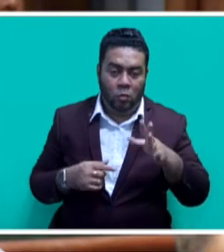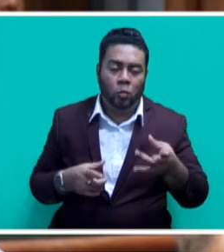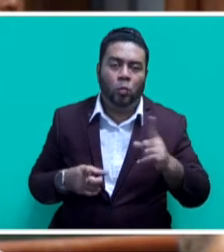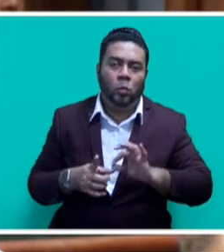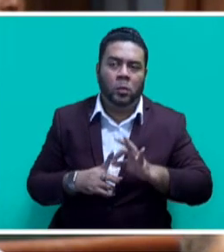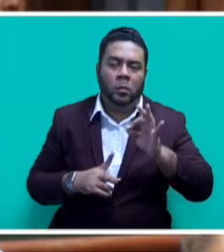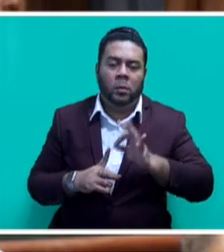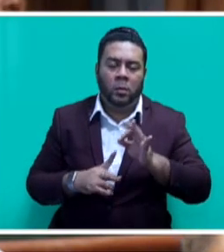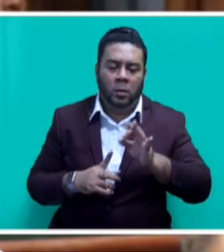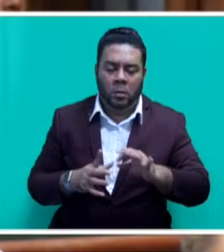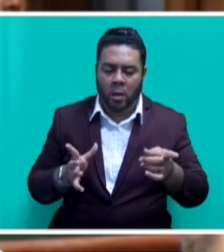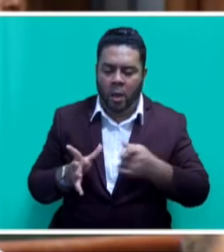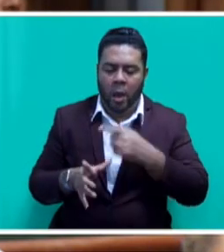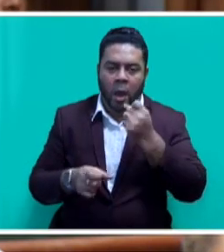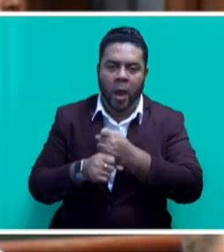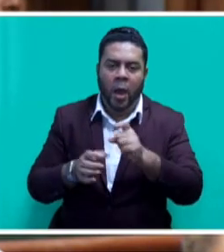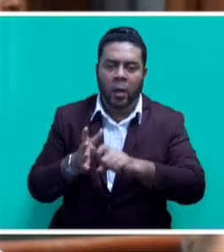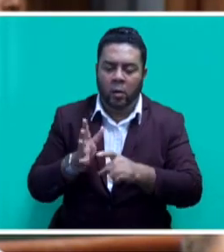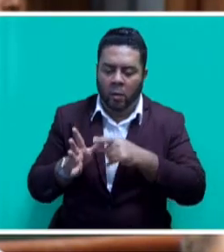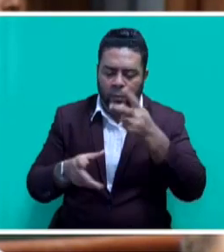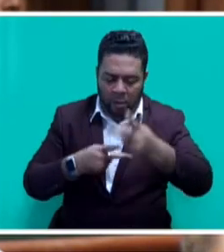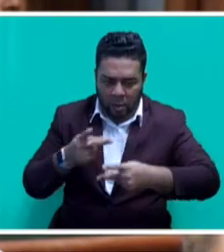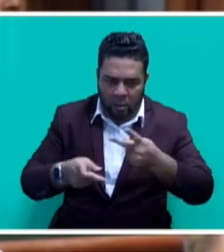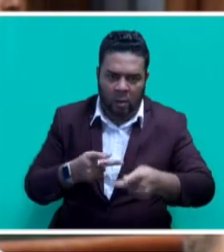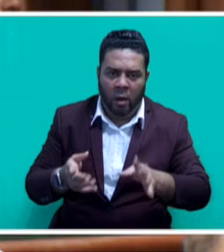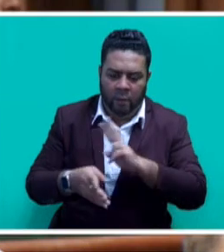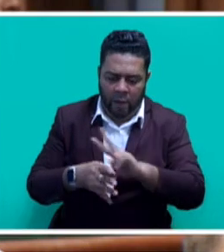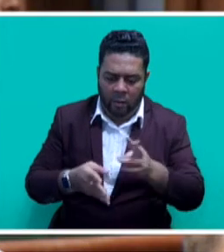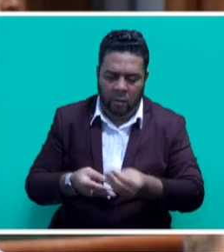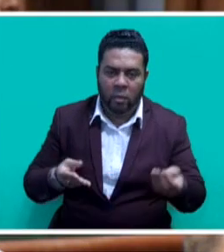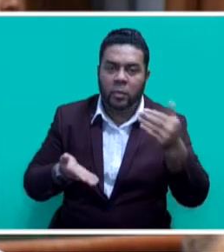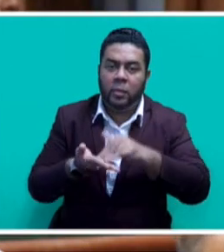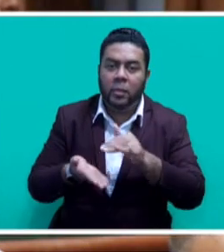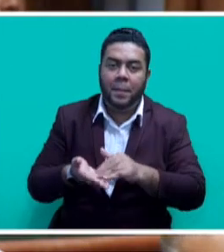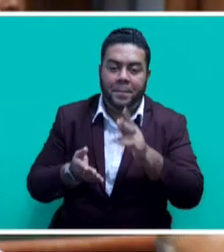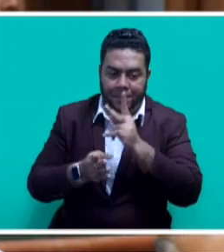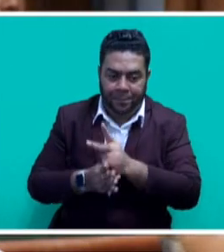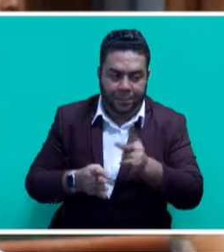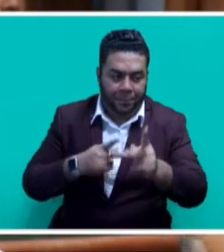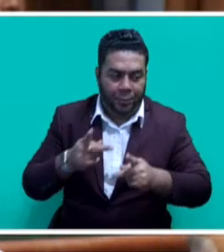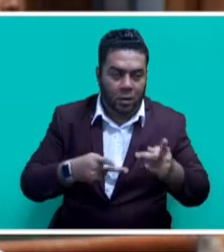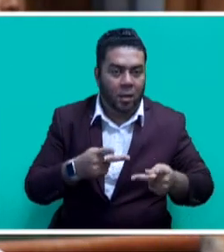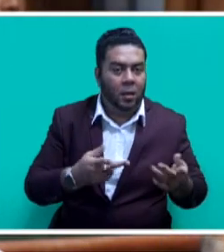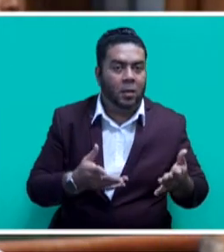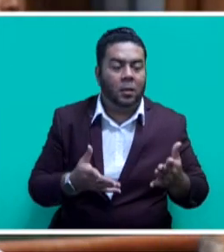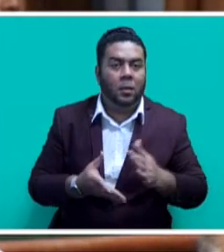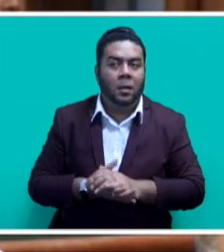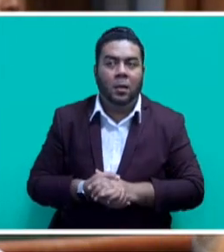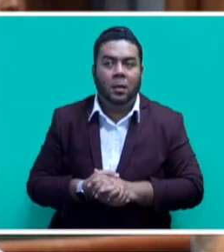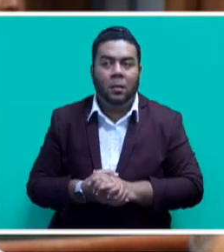increase agro-processing and value addition of commodities as a way out of the